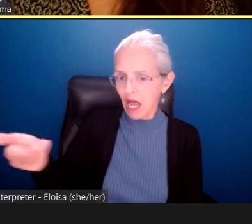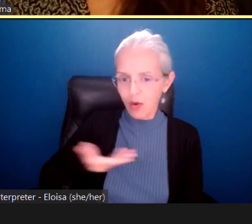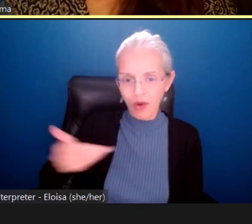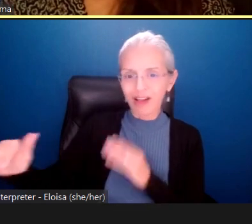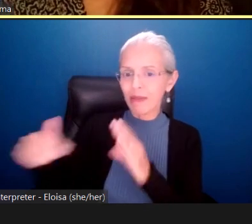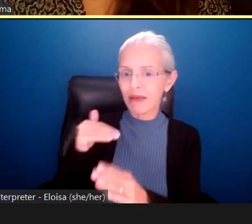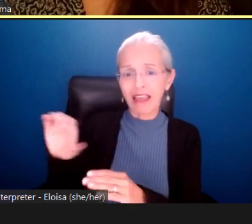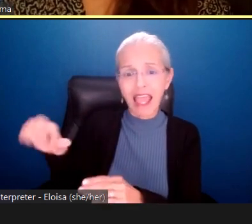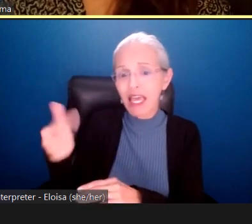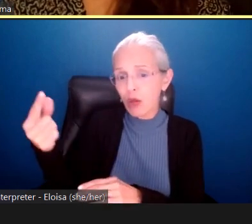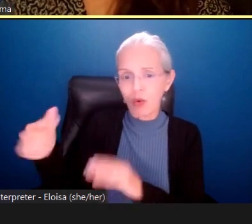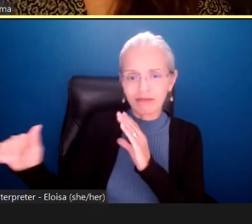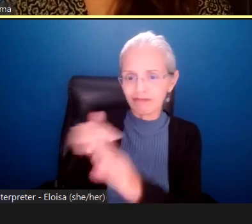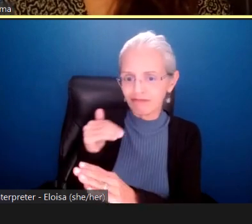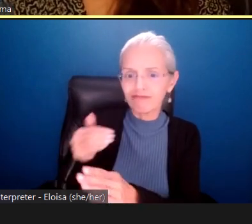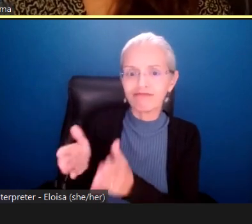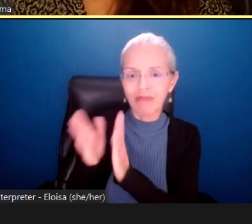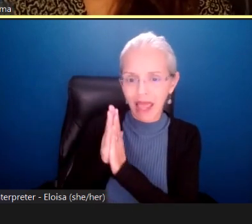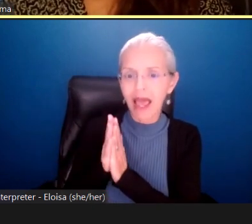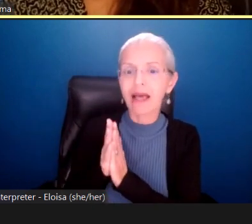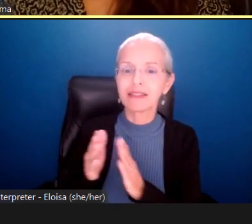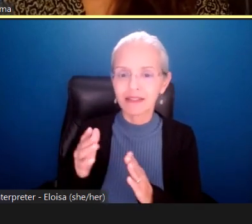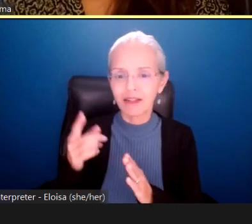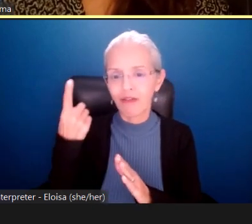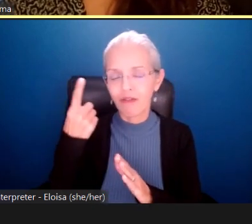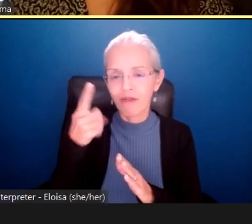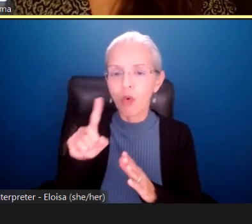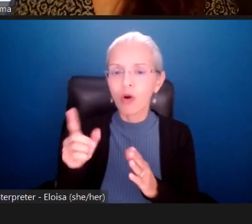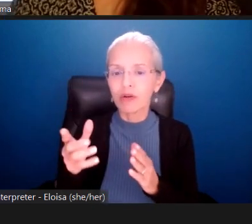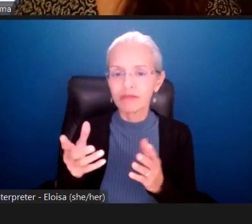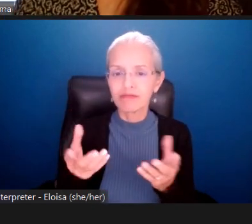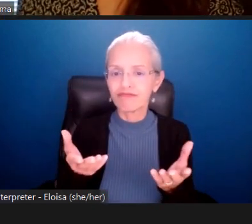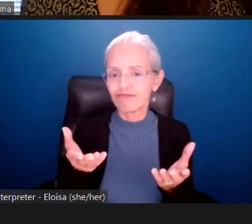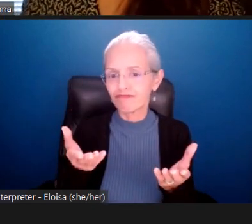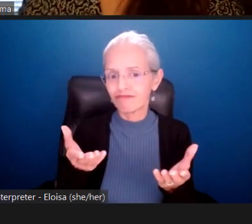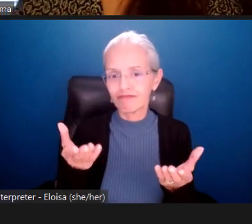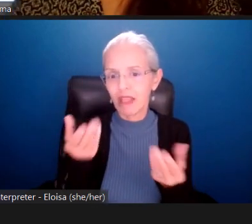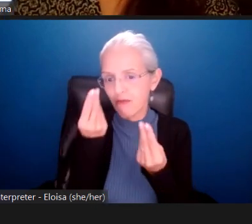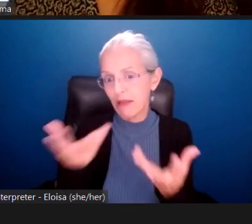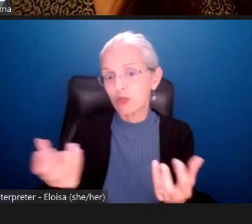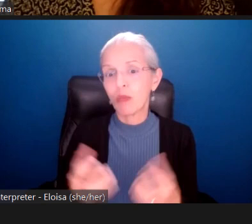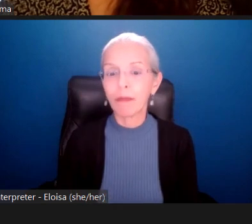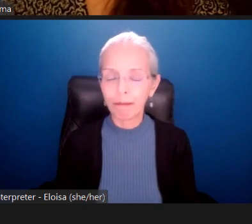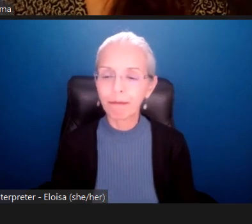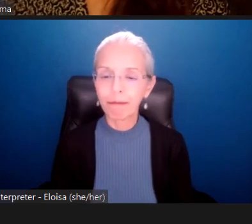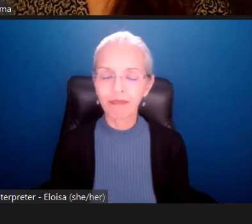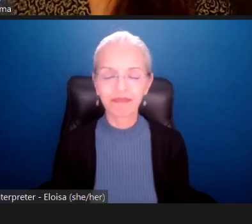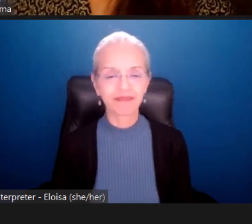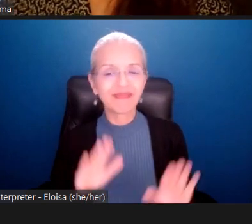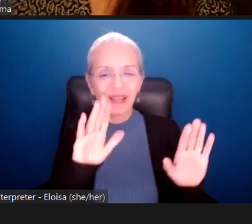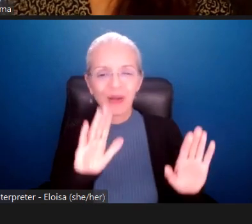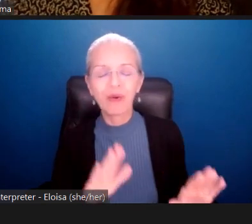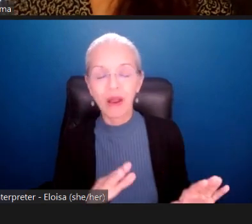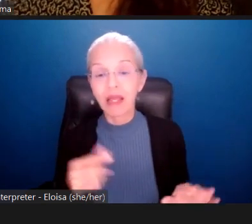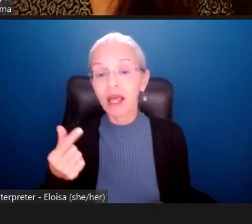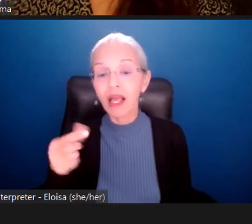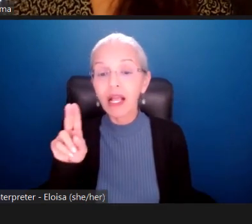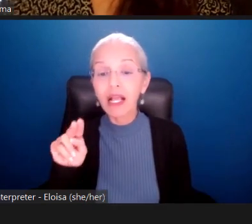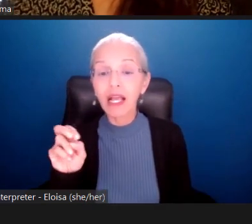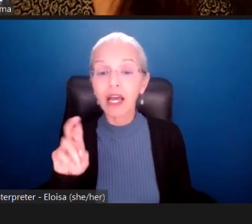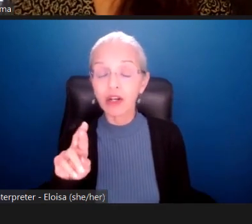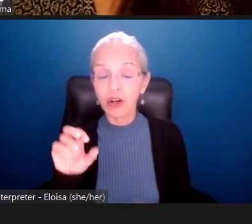can send me email and ask questions if they have. Okay, great. Gunnar, could you